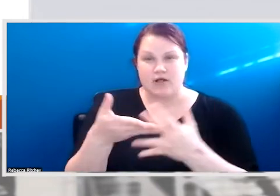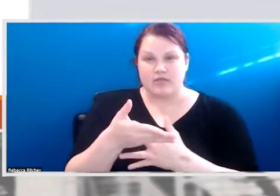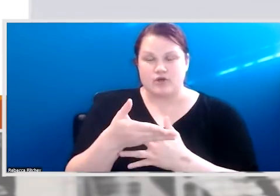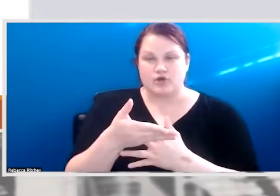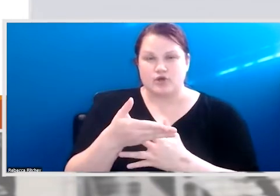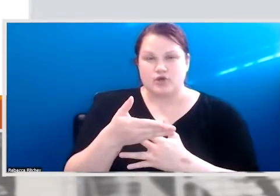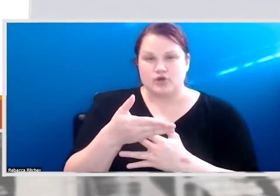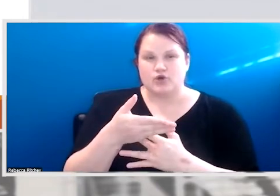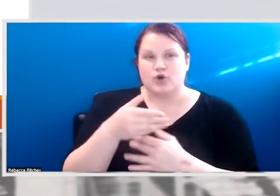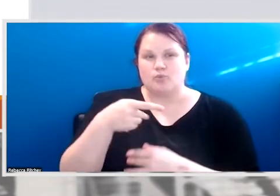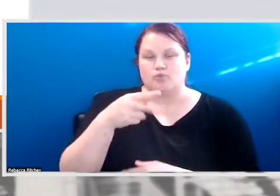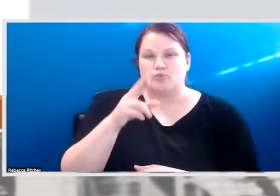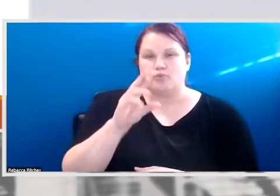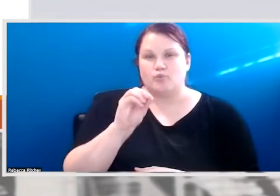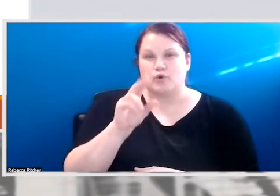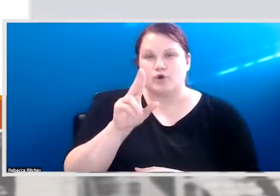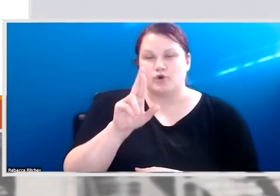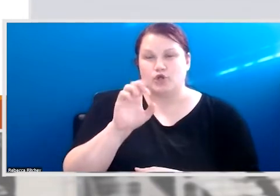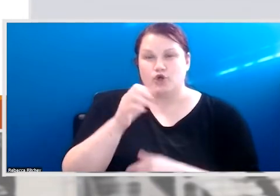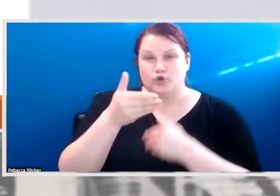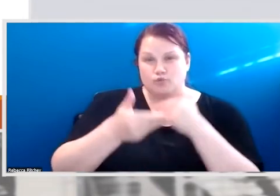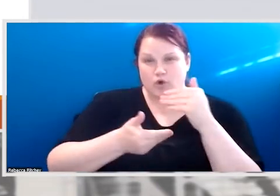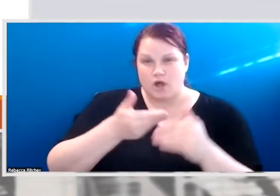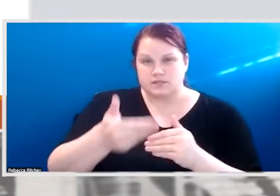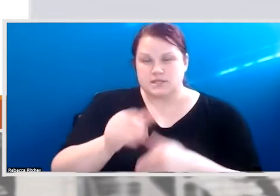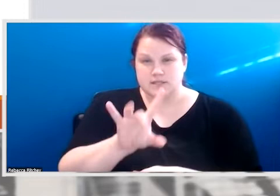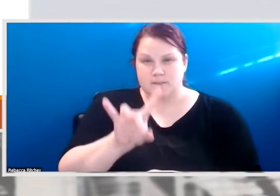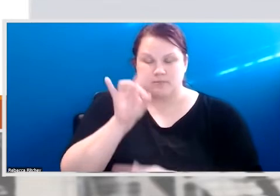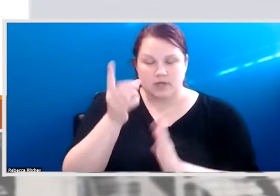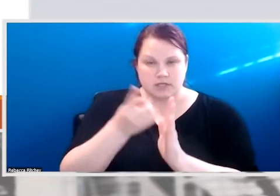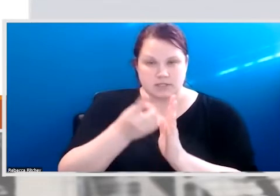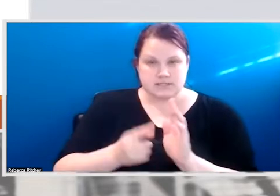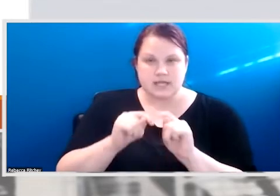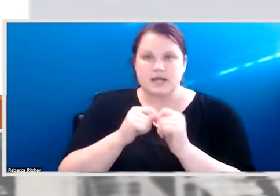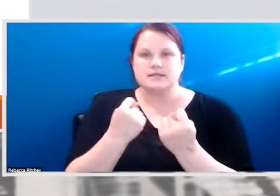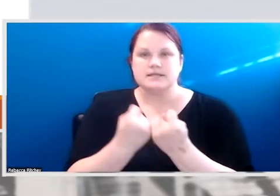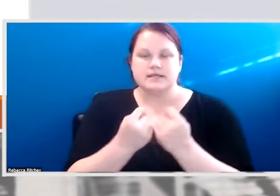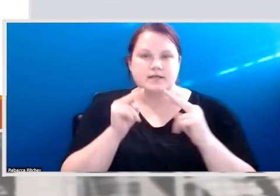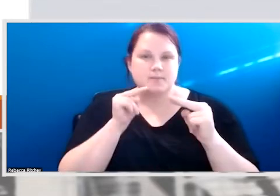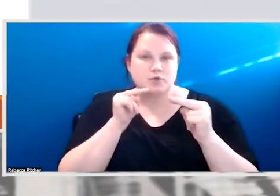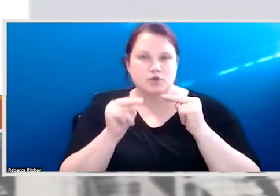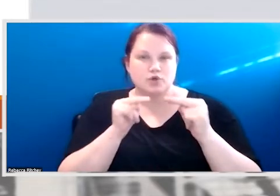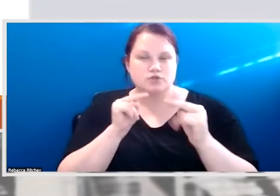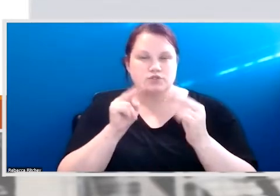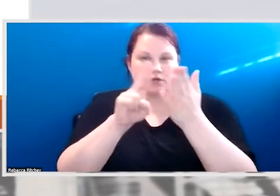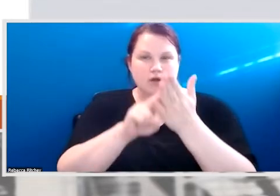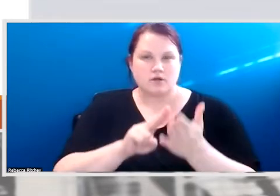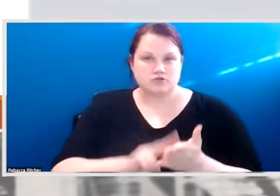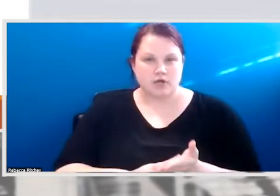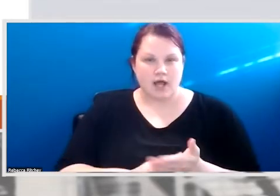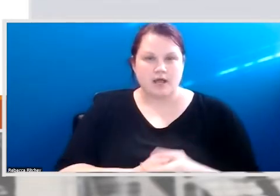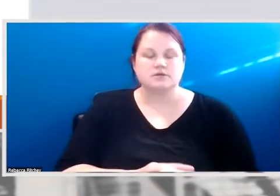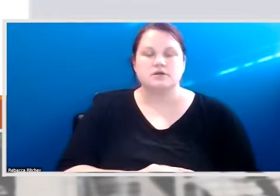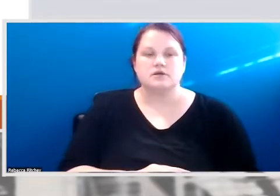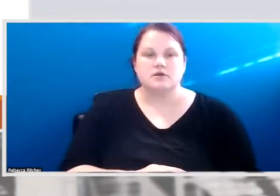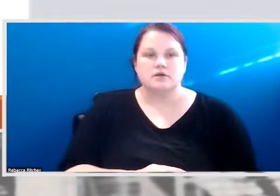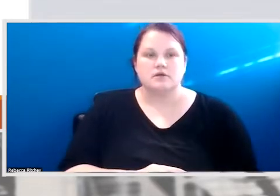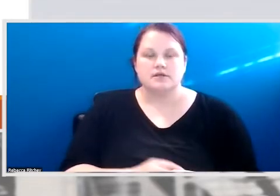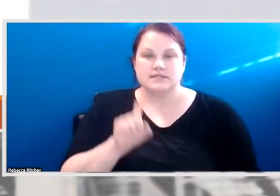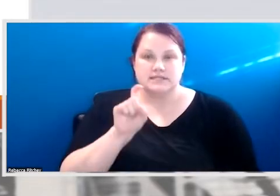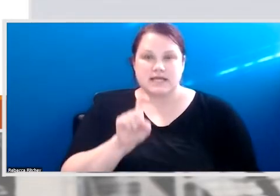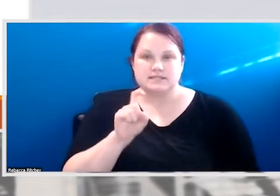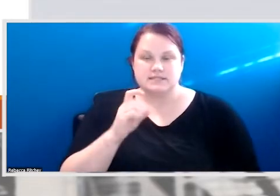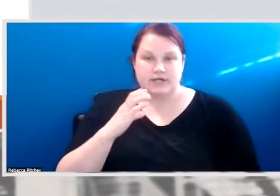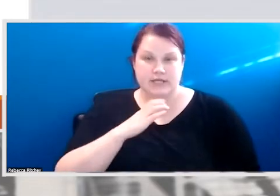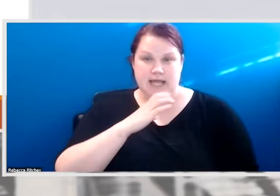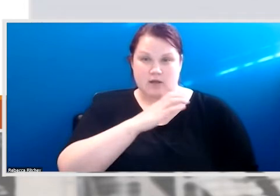procurement processes. From there, we will select a design team and we'll negotiate those contracts and get the necessary council